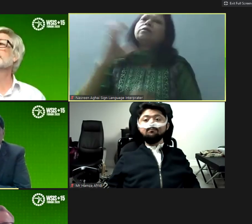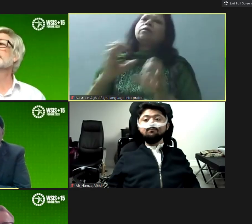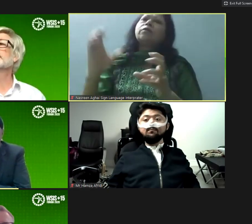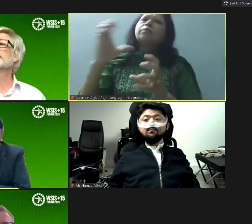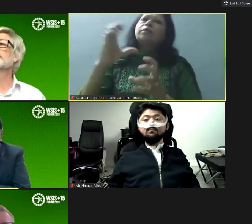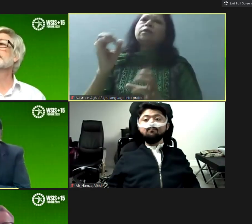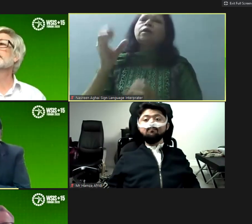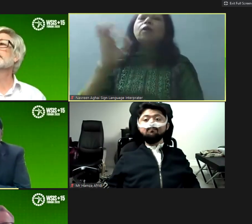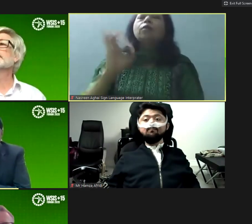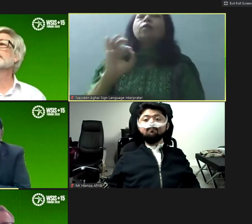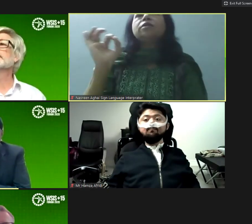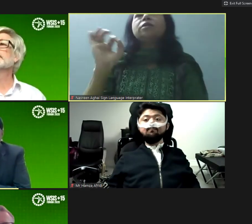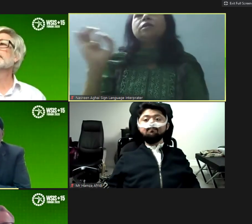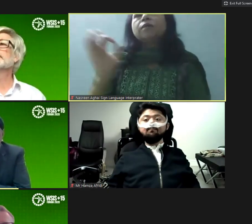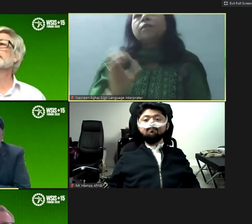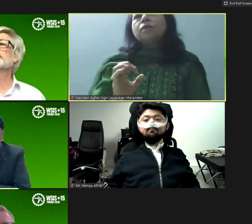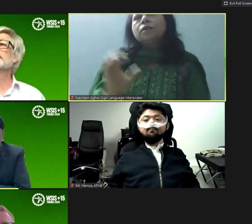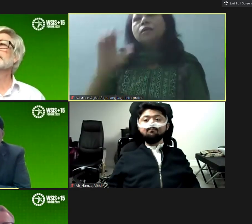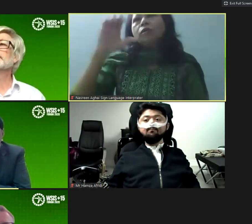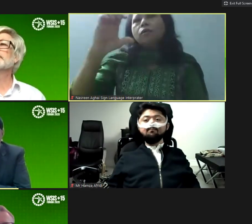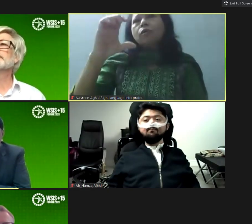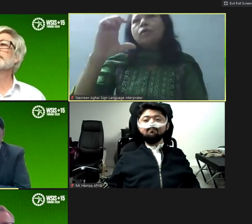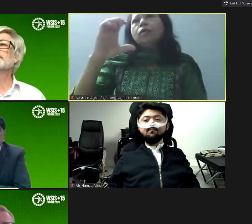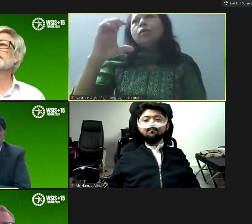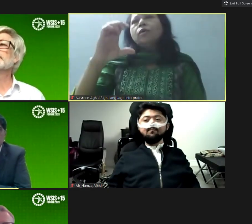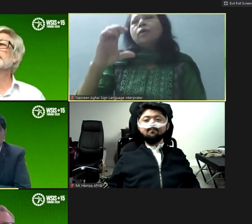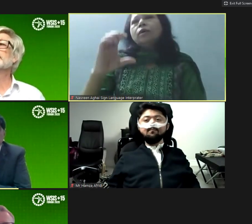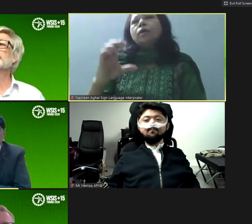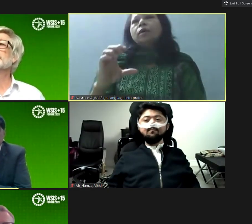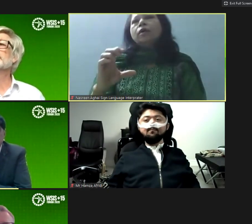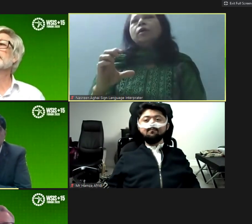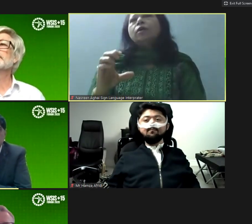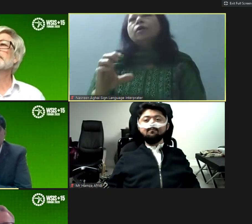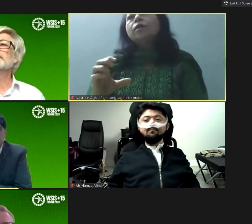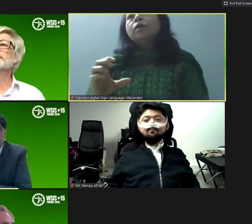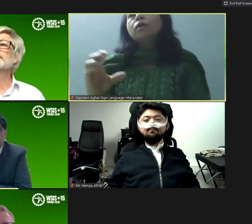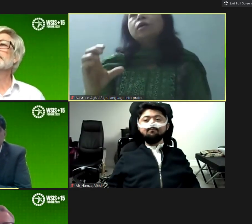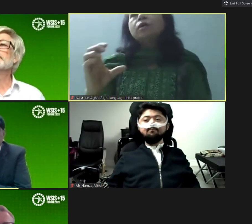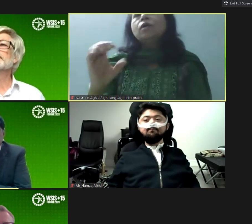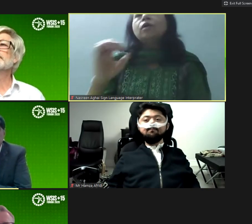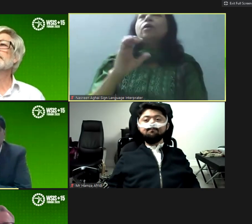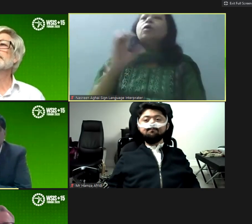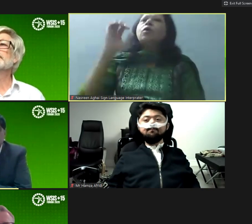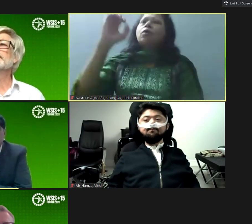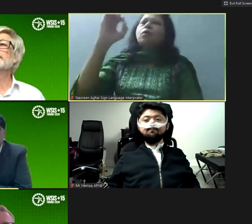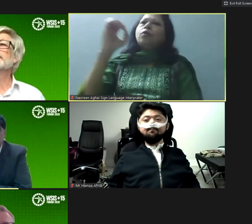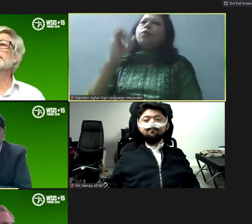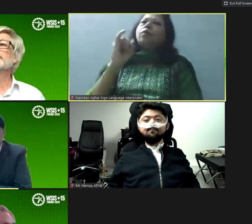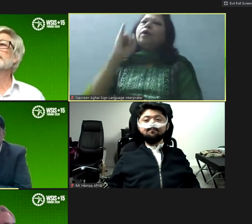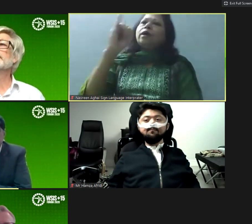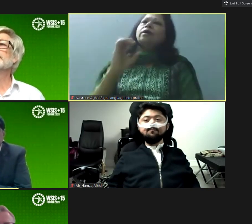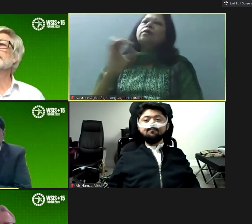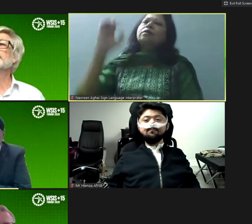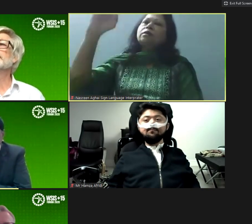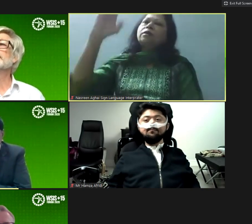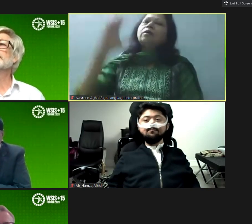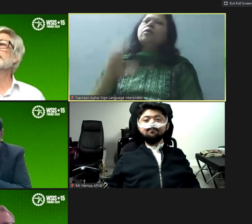the ComStech, which is the ministerial arm of the OIC on Science and Technology